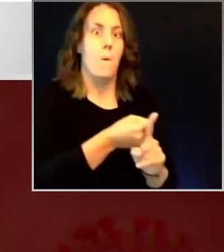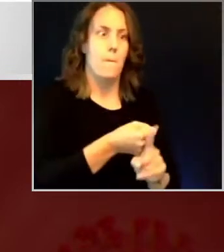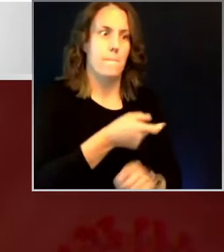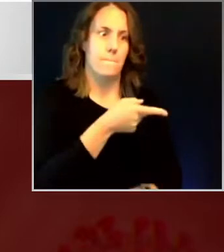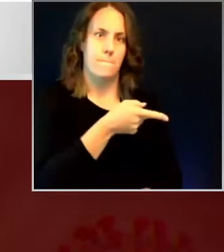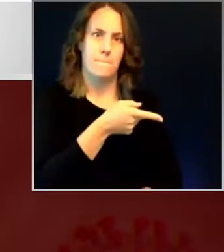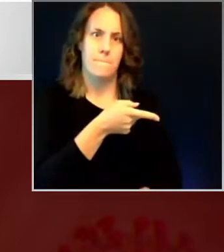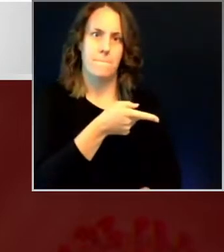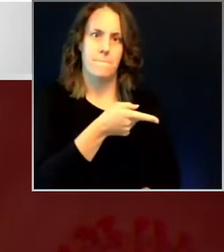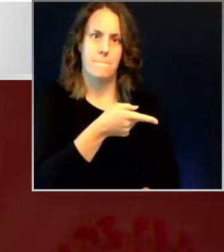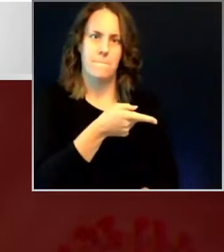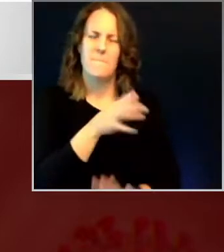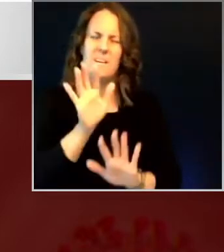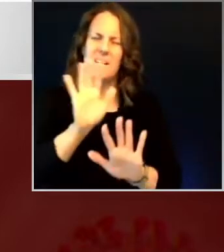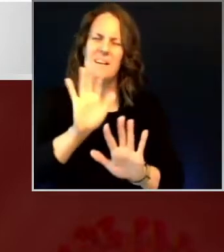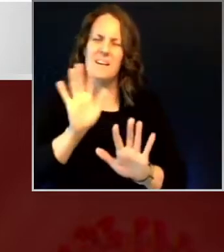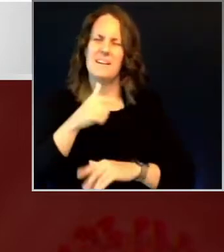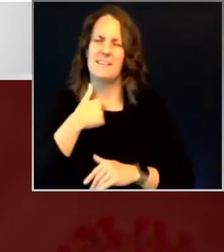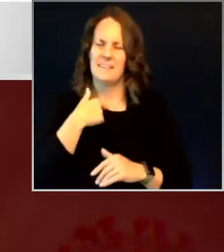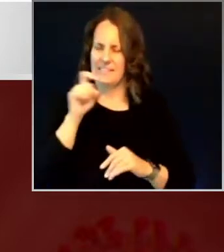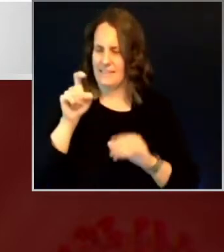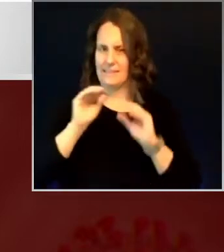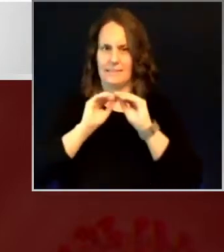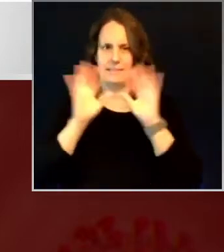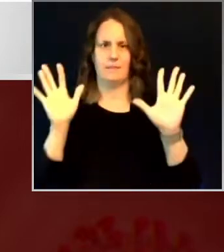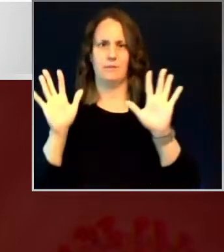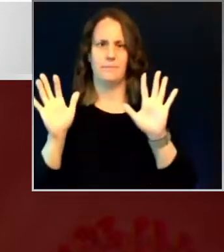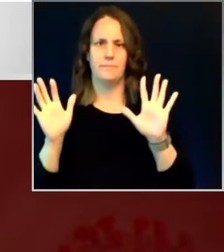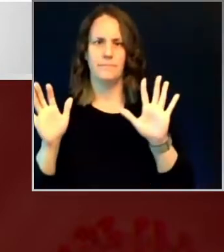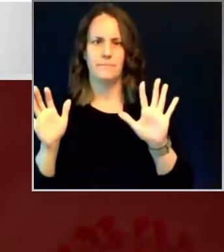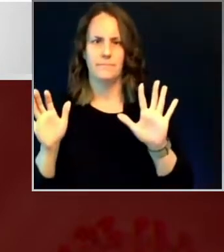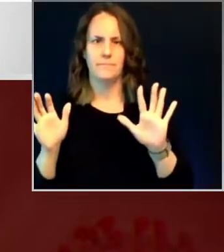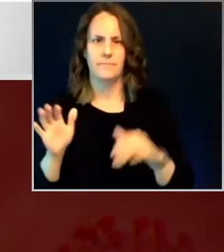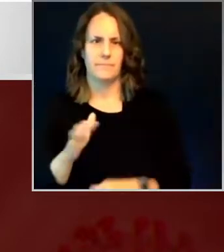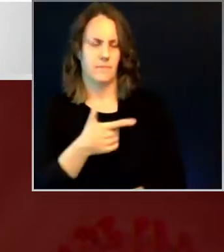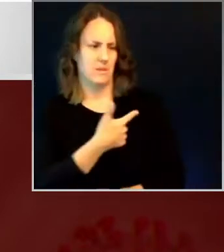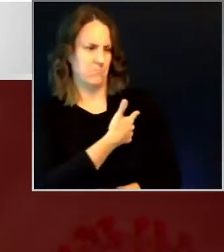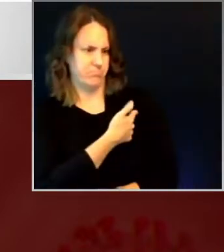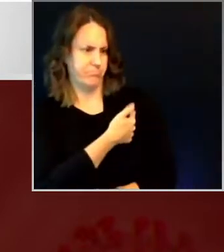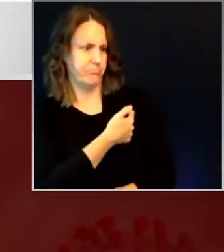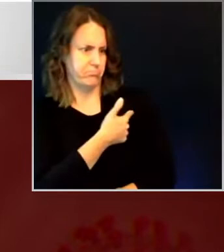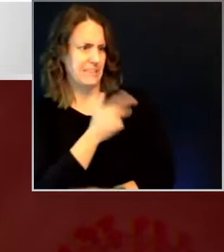up so dramatically while the number among unvaccinated has remained pretty steady.